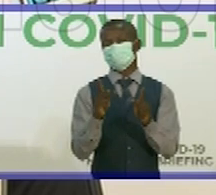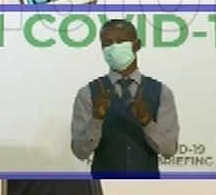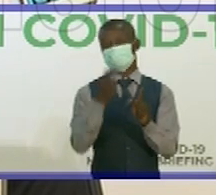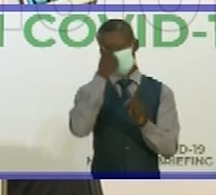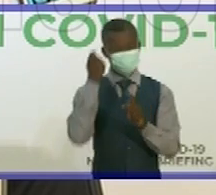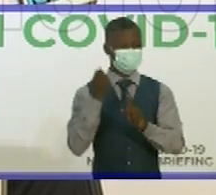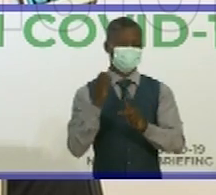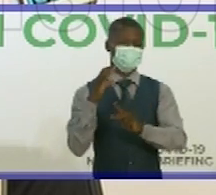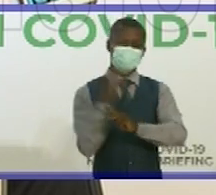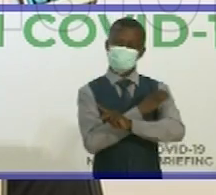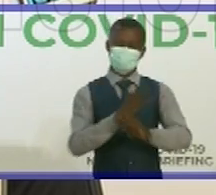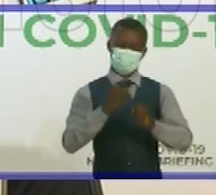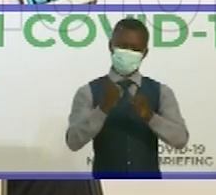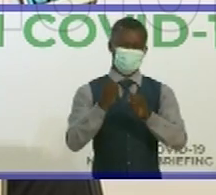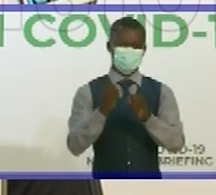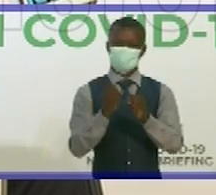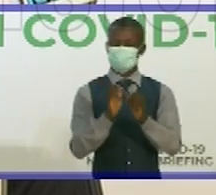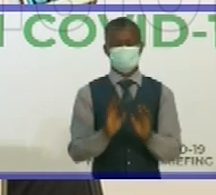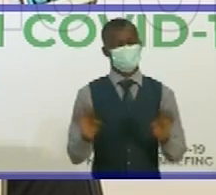not compromised.